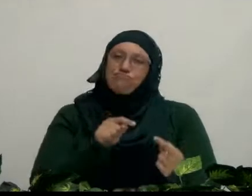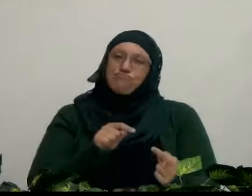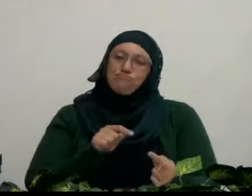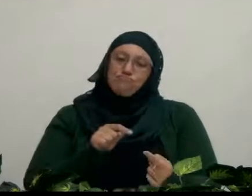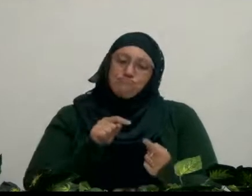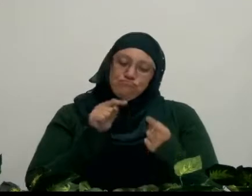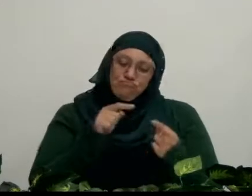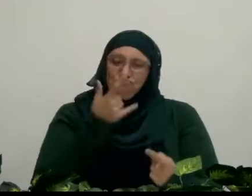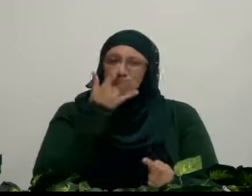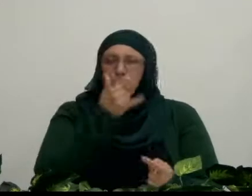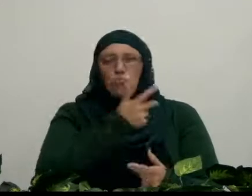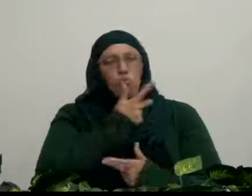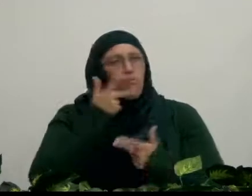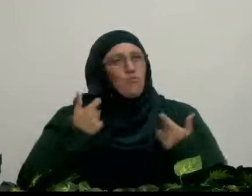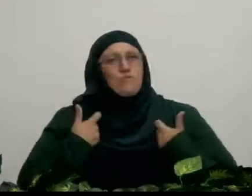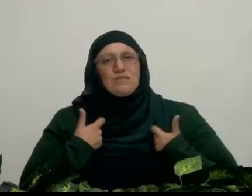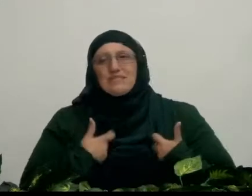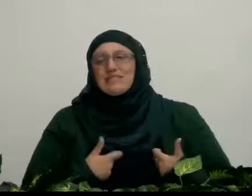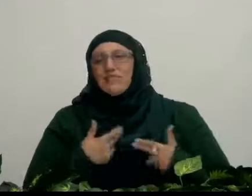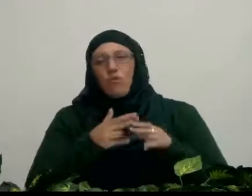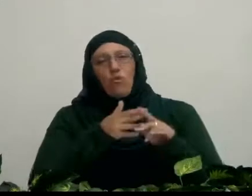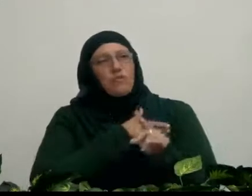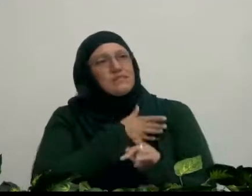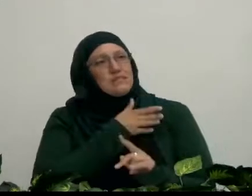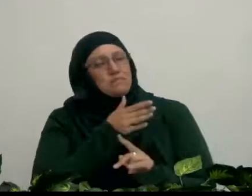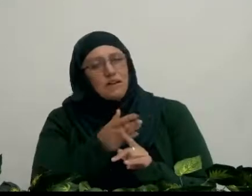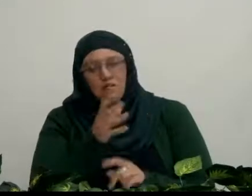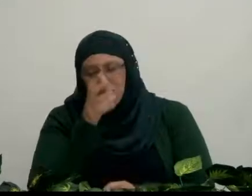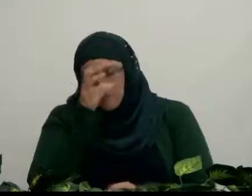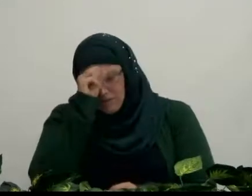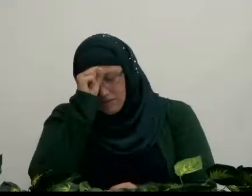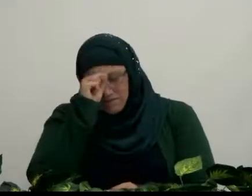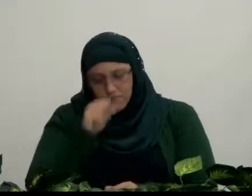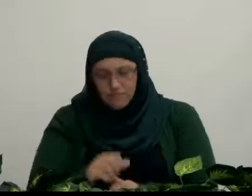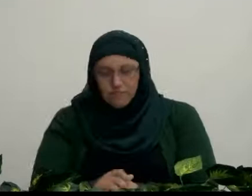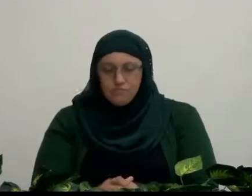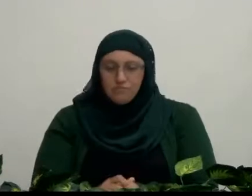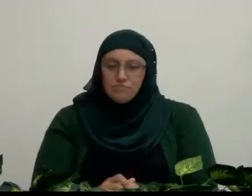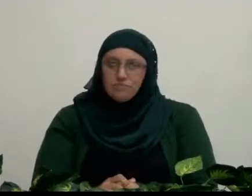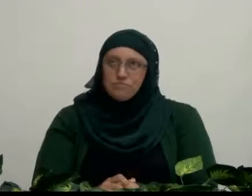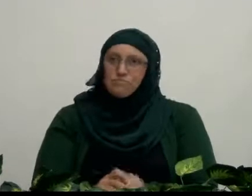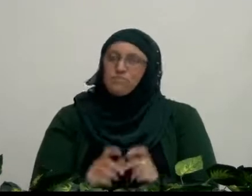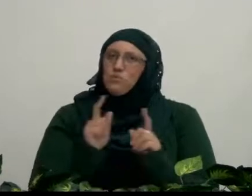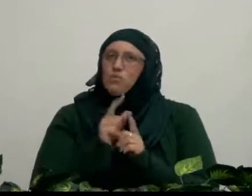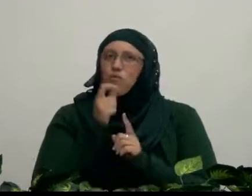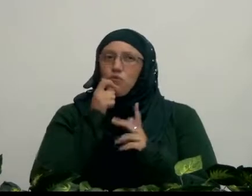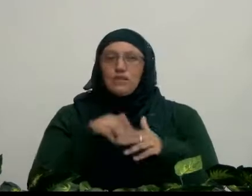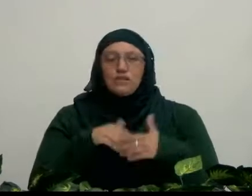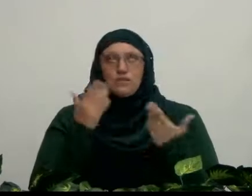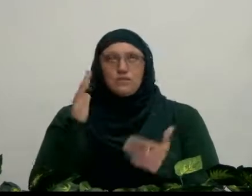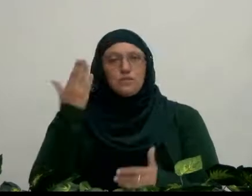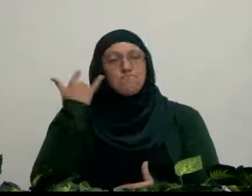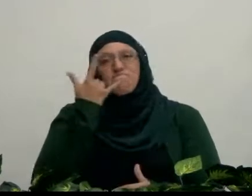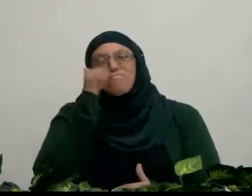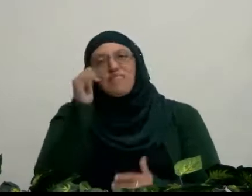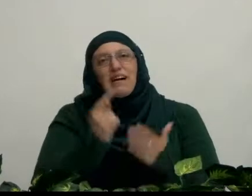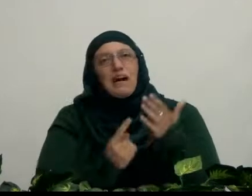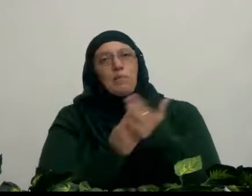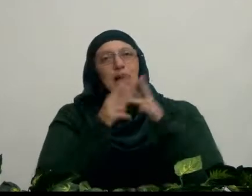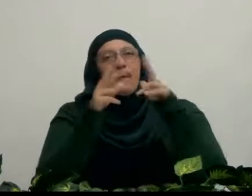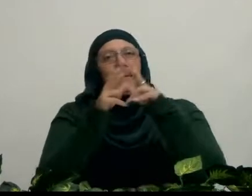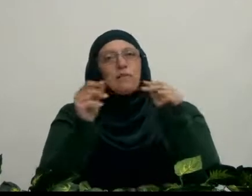a disease for a while, I remember. Also, a few days ago, we had that tragic